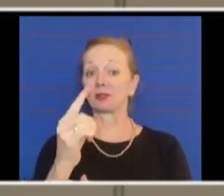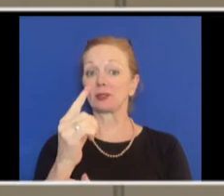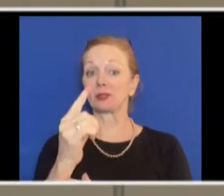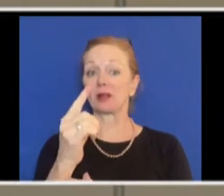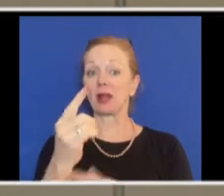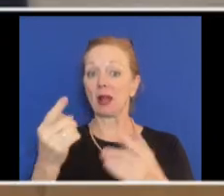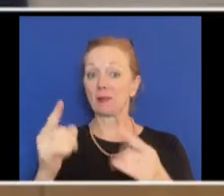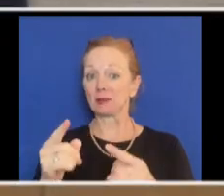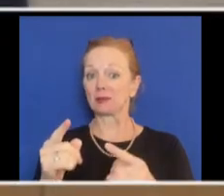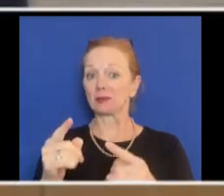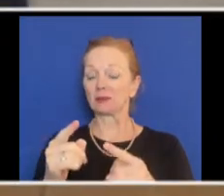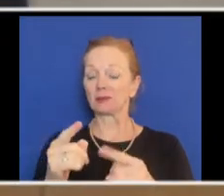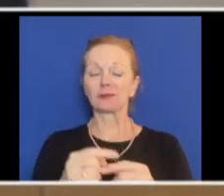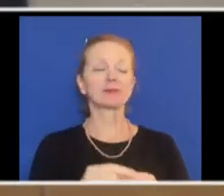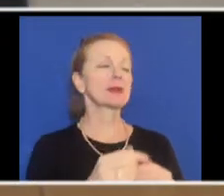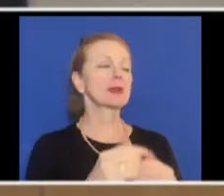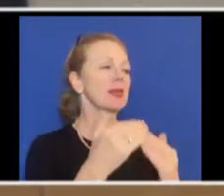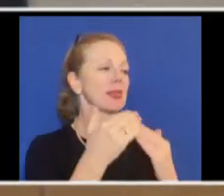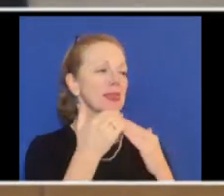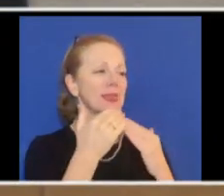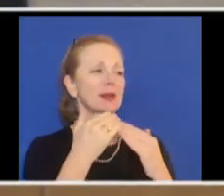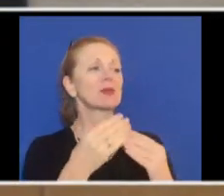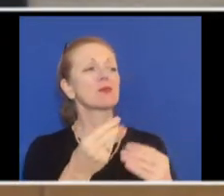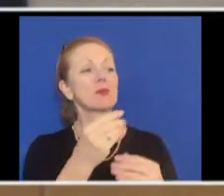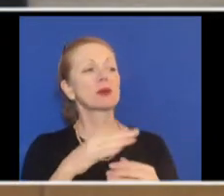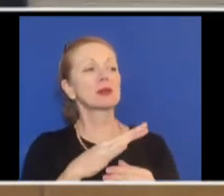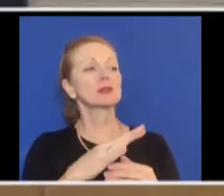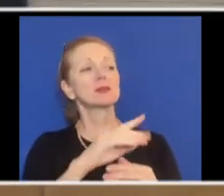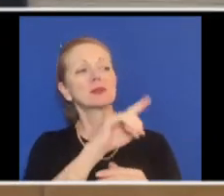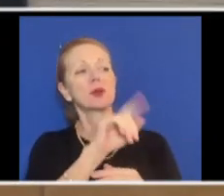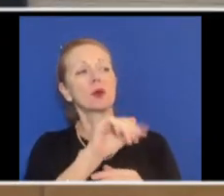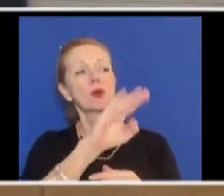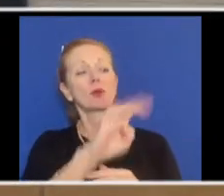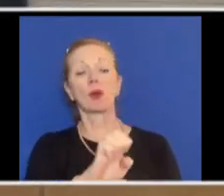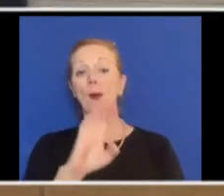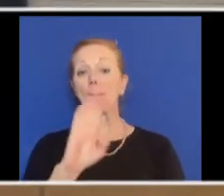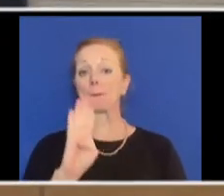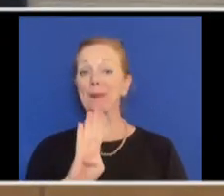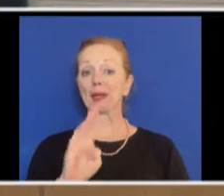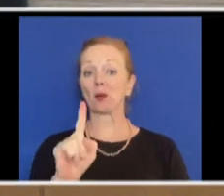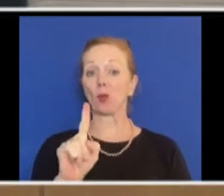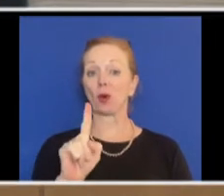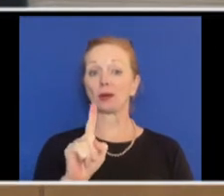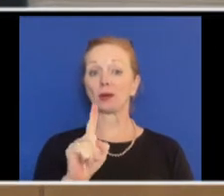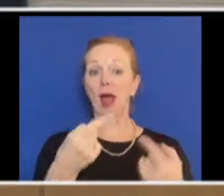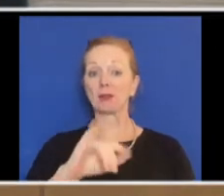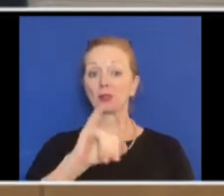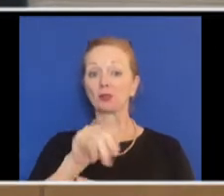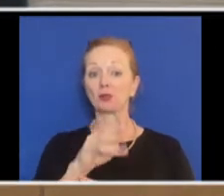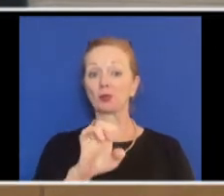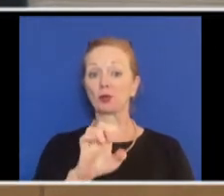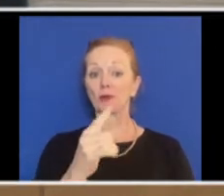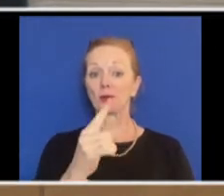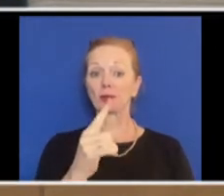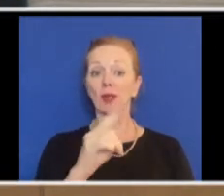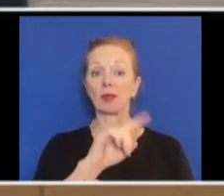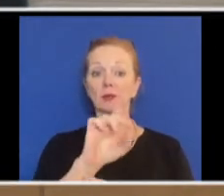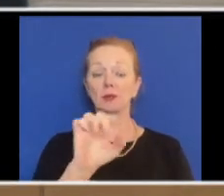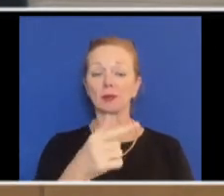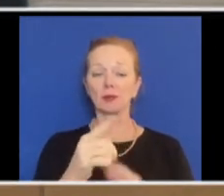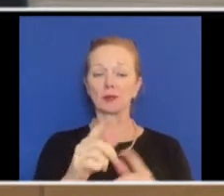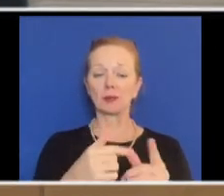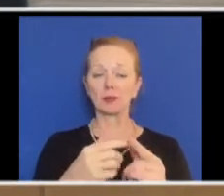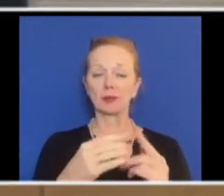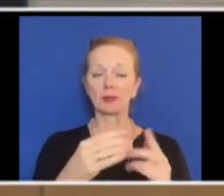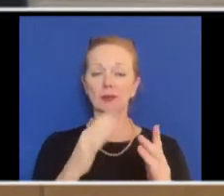yes thank you so the properties currently zoned B1 uh which on June 1st when the zonic translation happens from the Udo